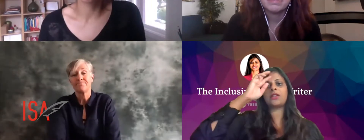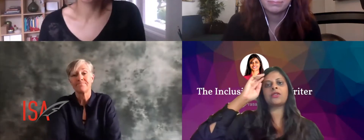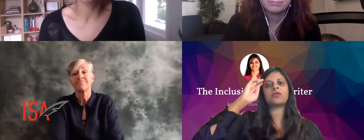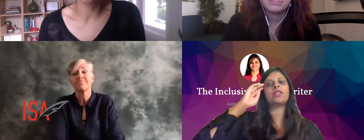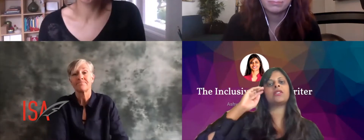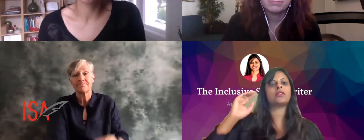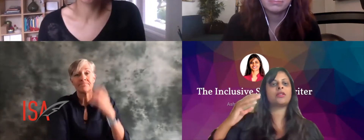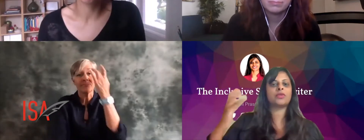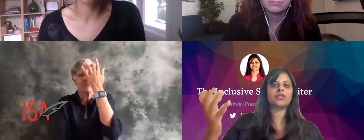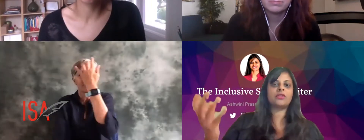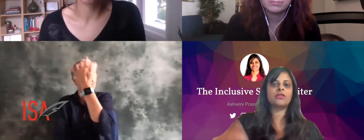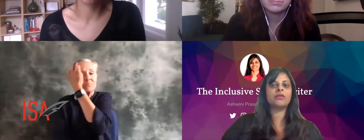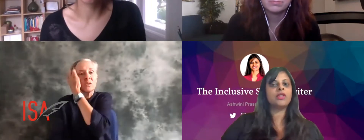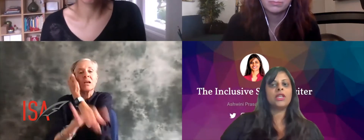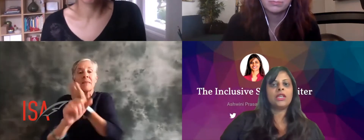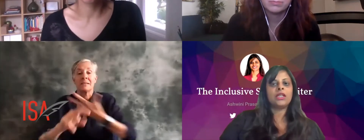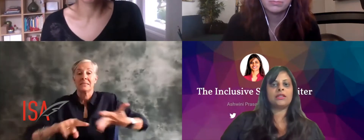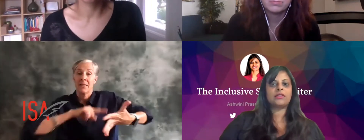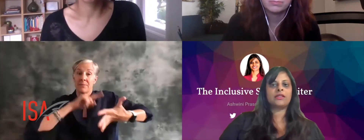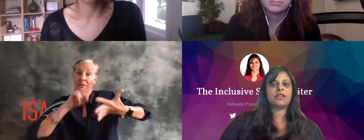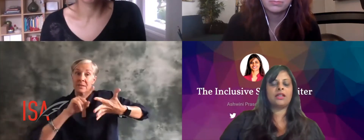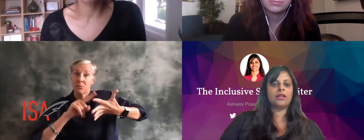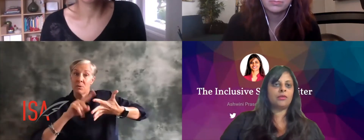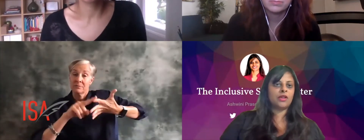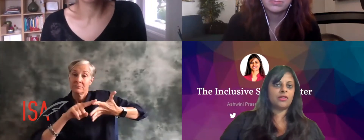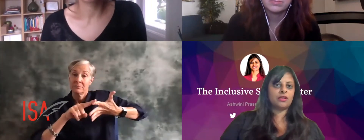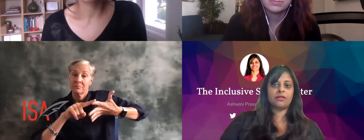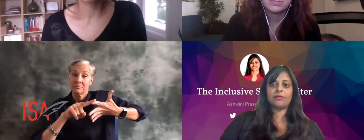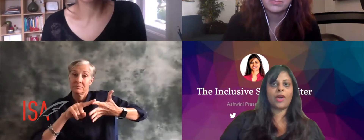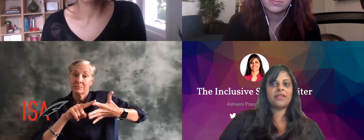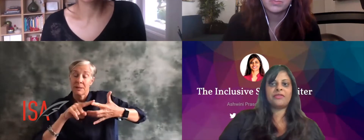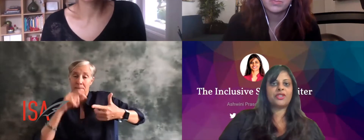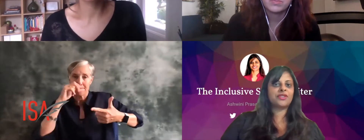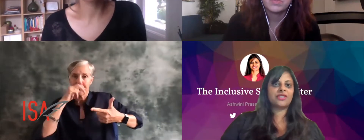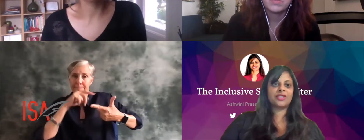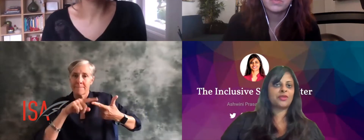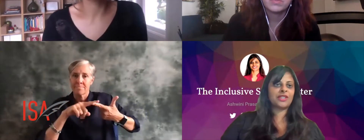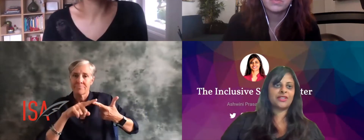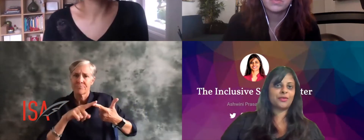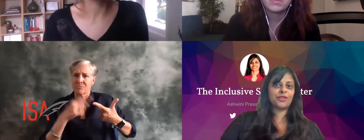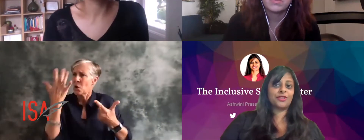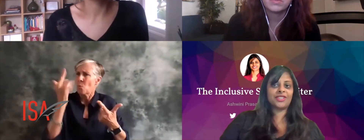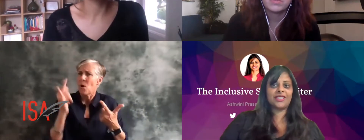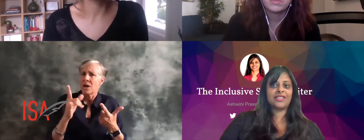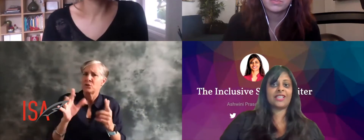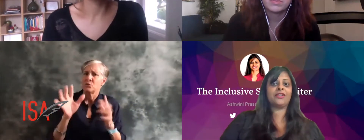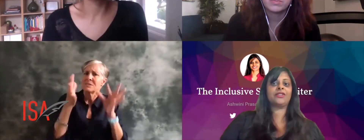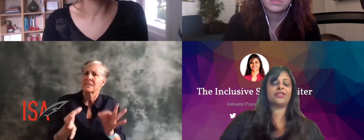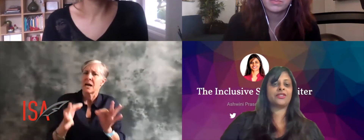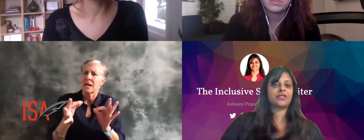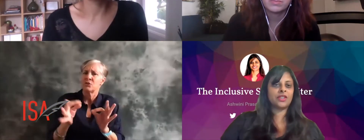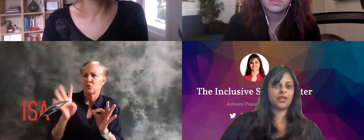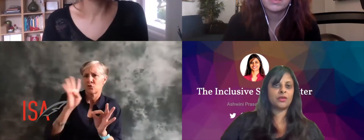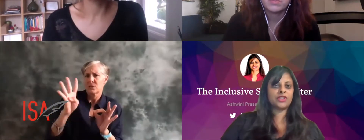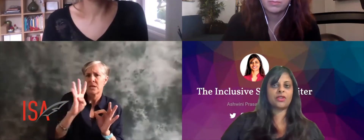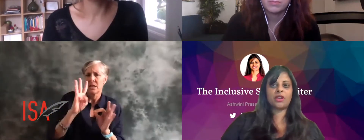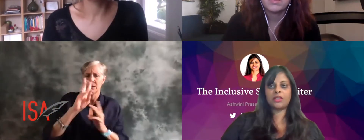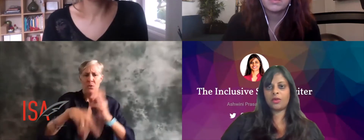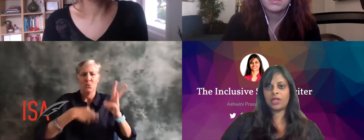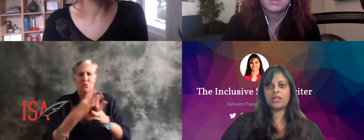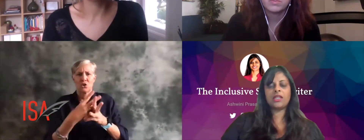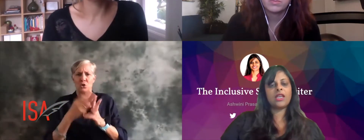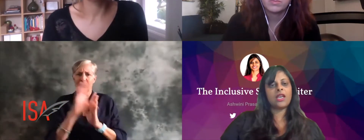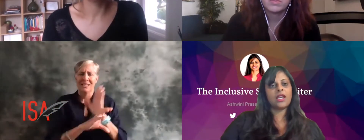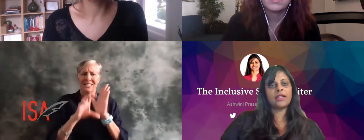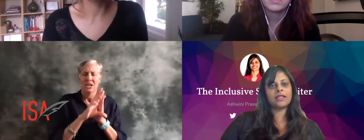Yeah, and that goes right into number 2 is why have you chosen to create this world and these characters? You know, what's